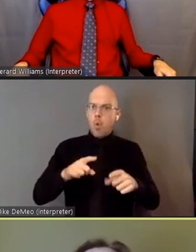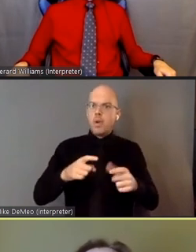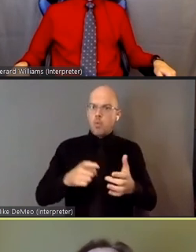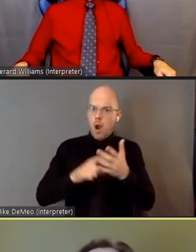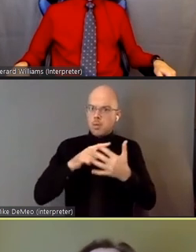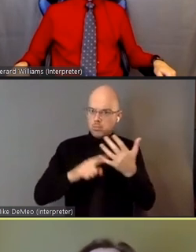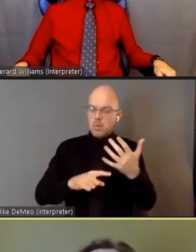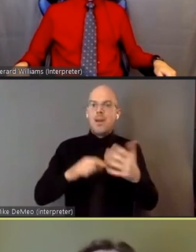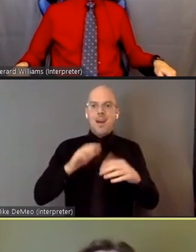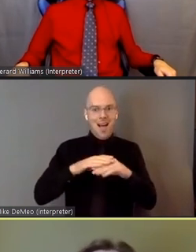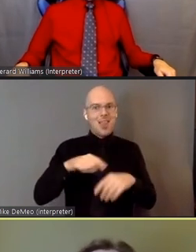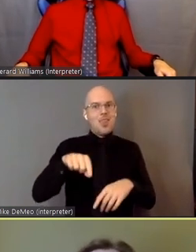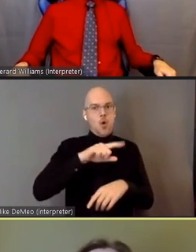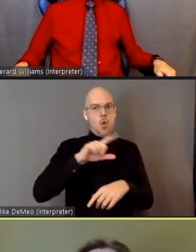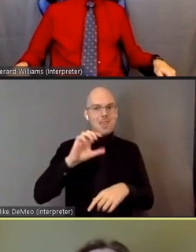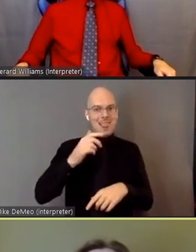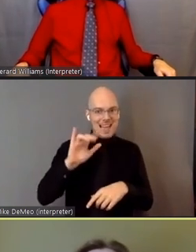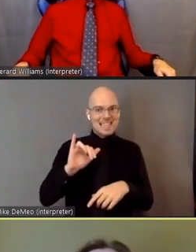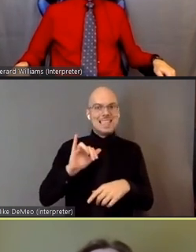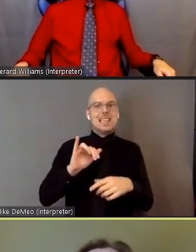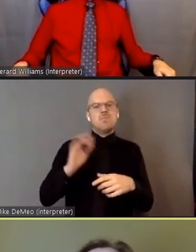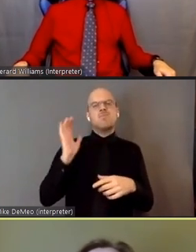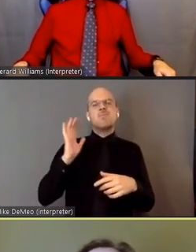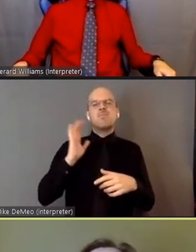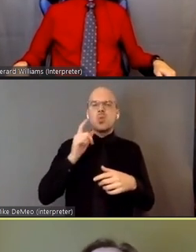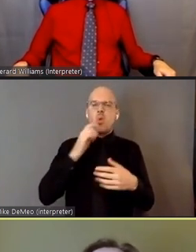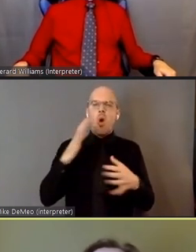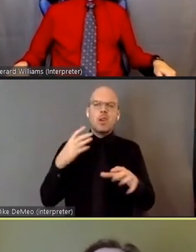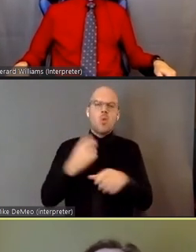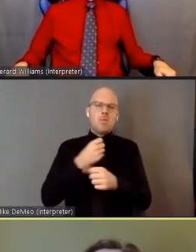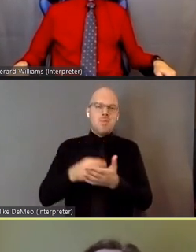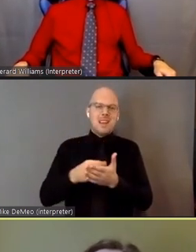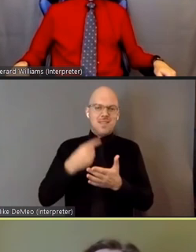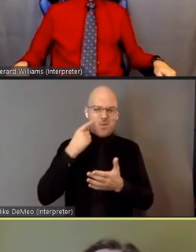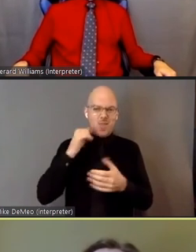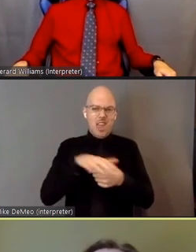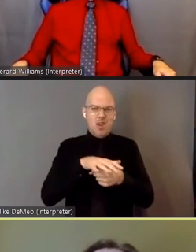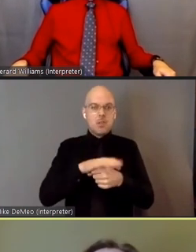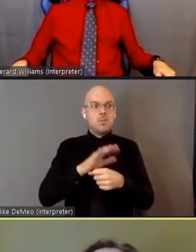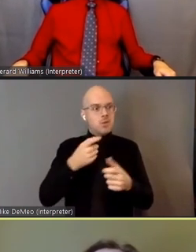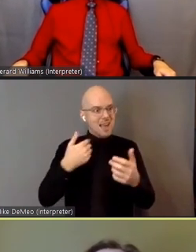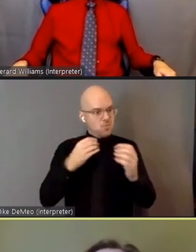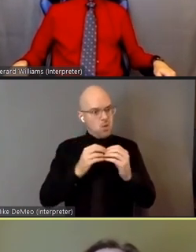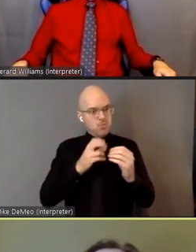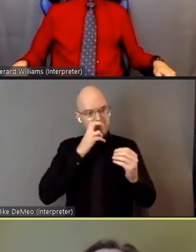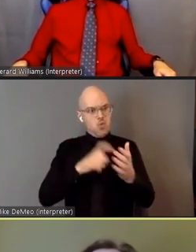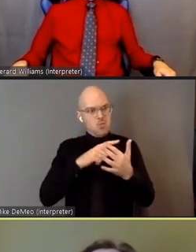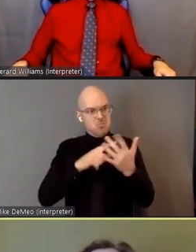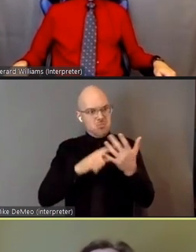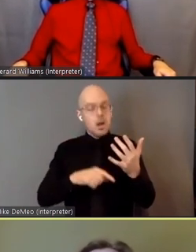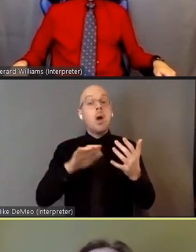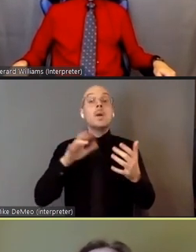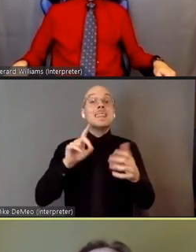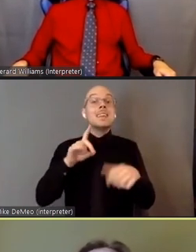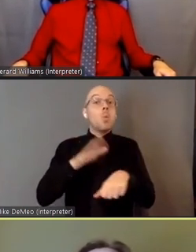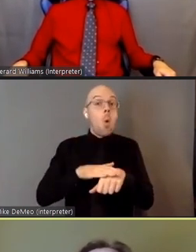on legacy support recipients. And so we raised that flag in 2011, but we haven't rolled